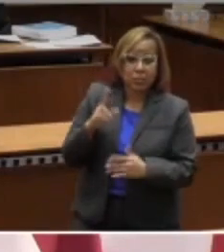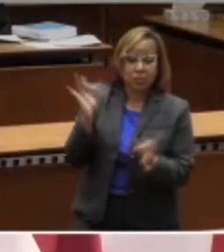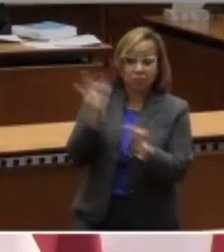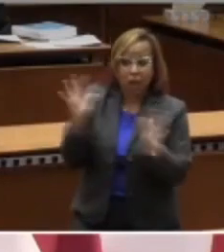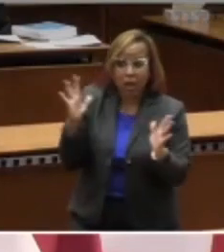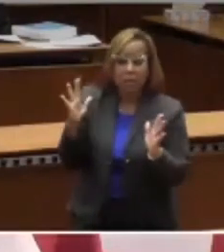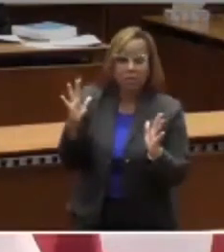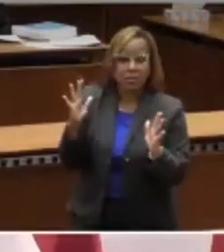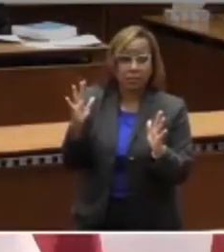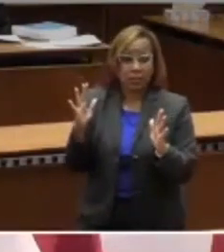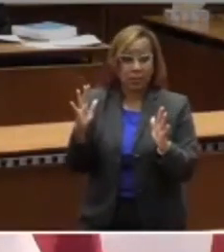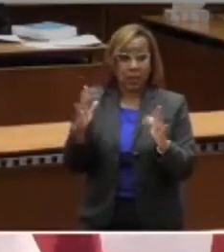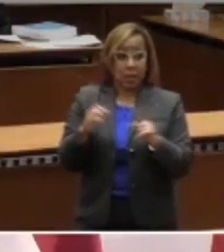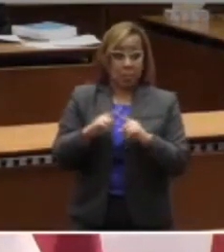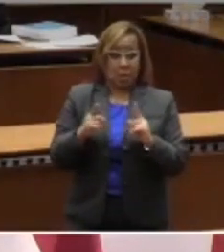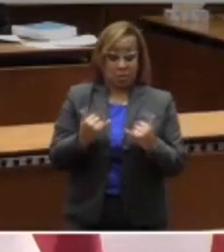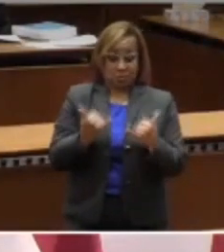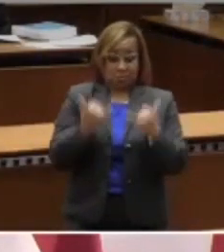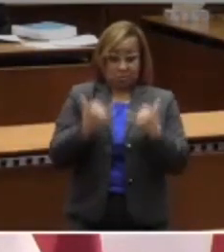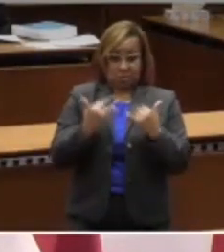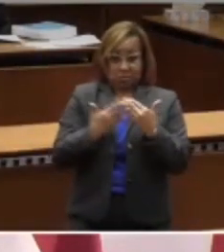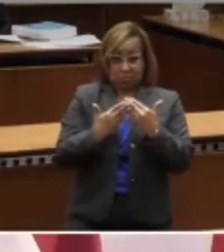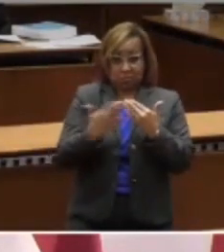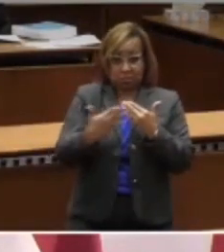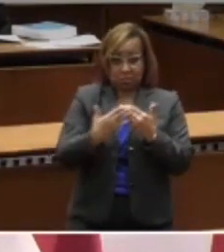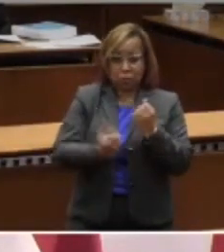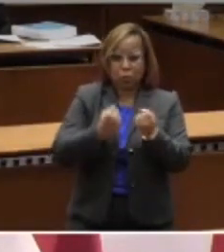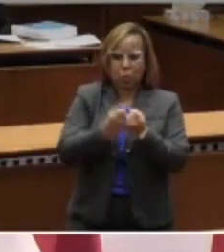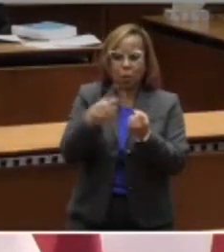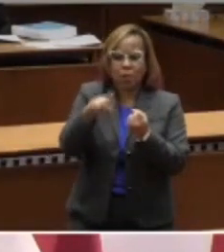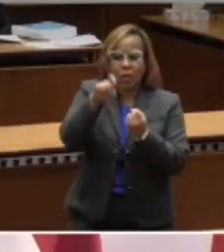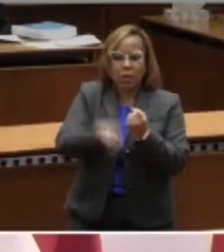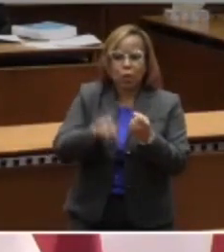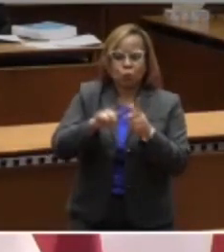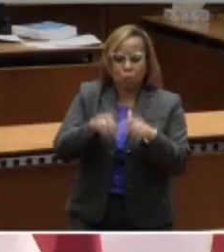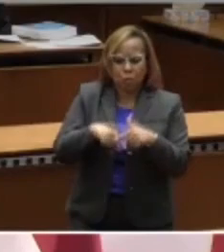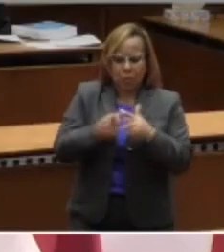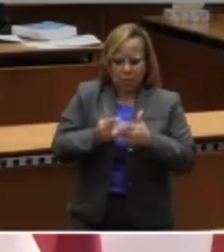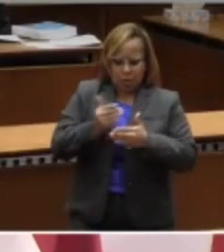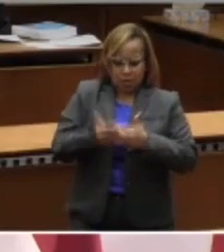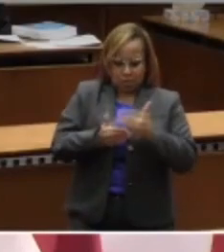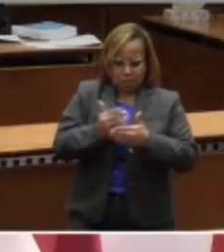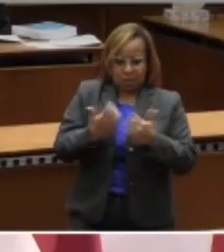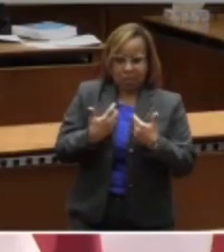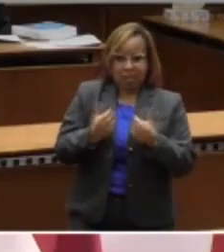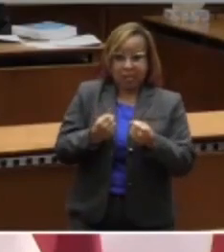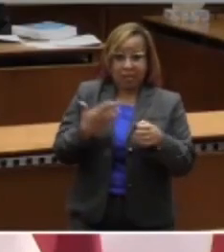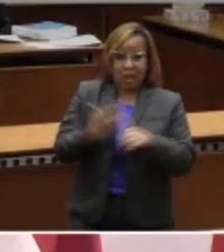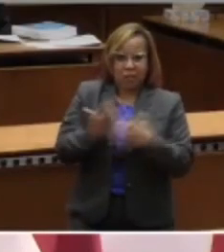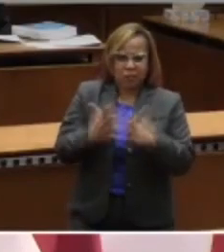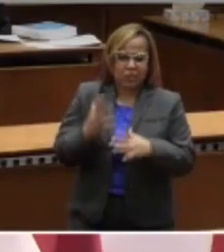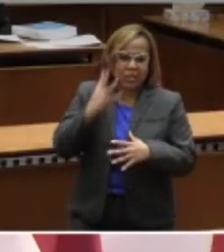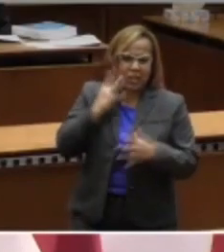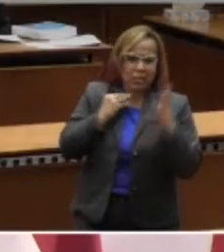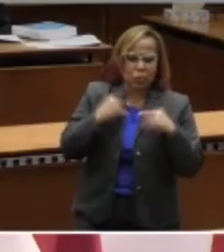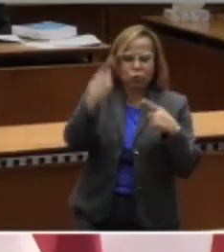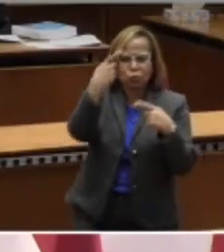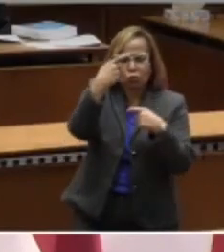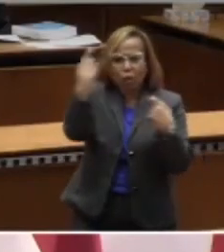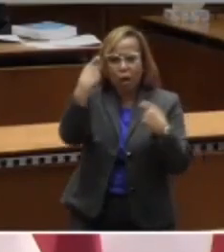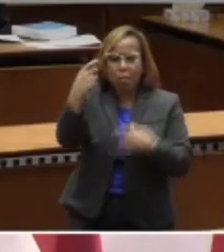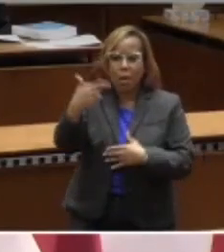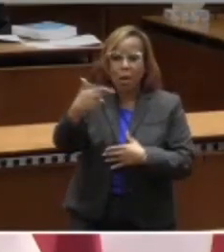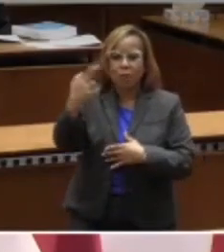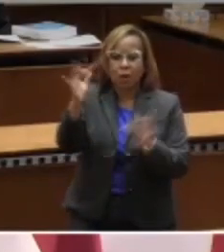violence with the short and long-term supports they need to begin the healing process after experiencing the trauma of